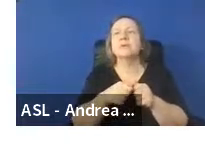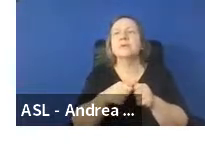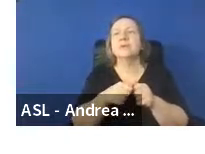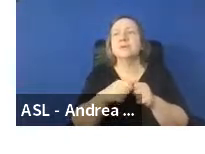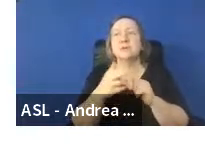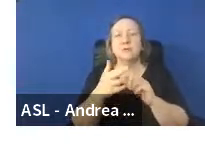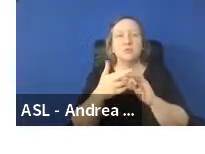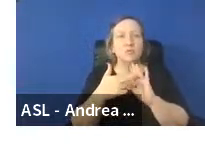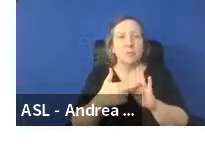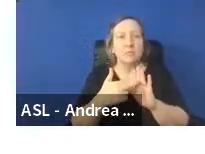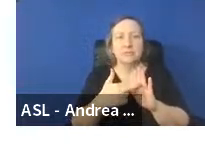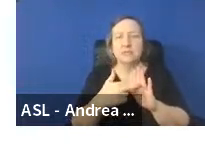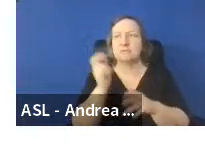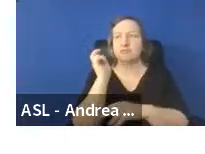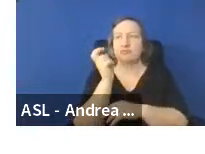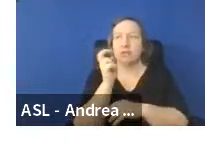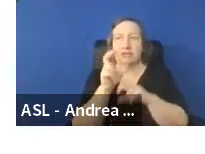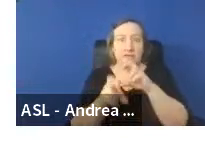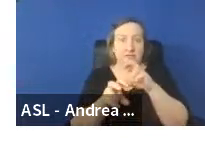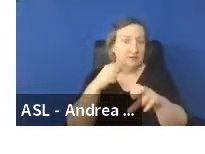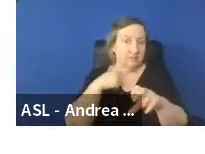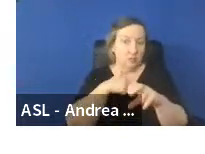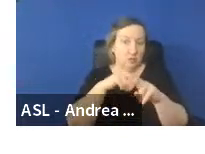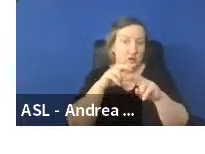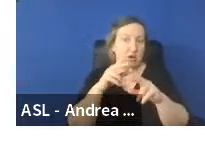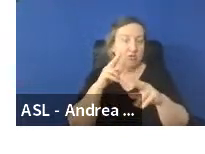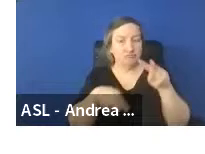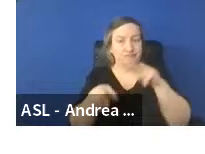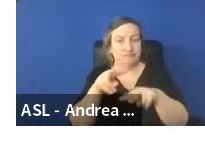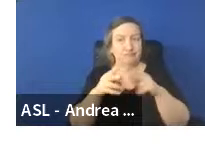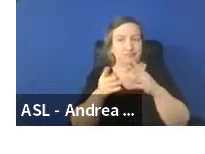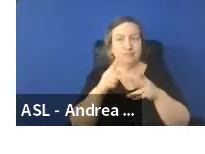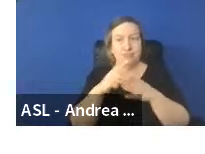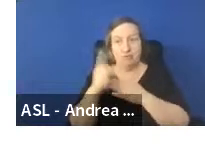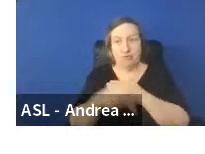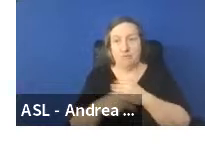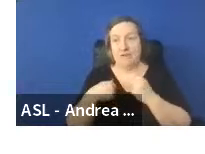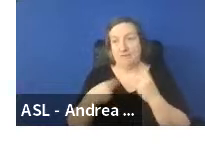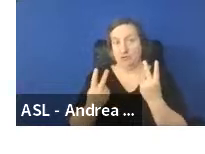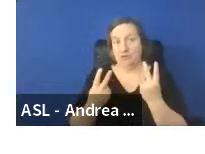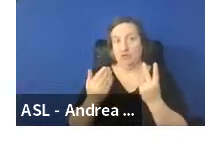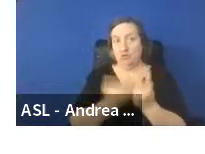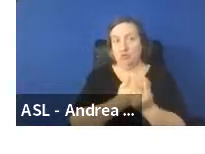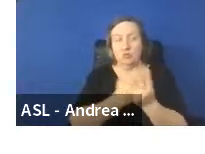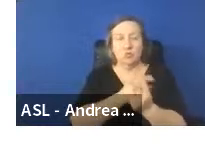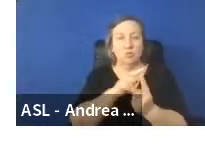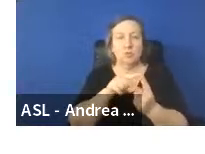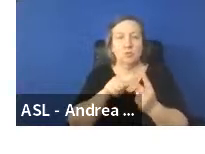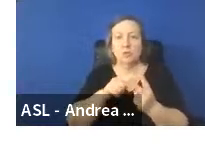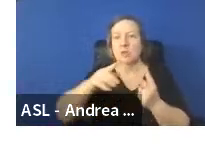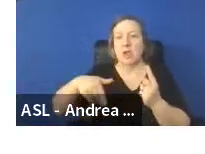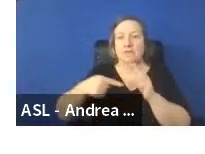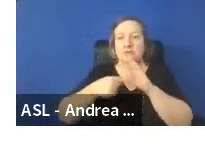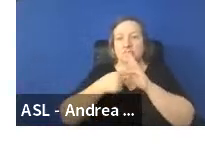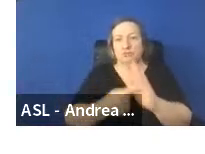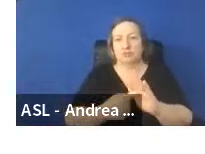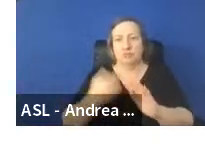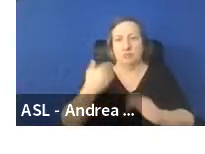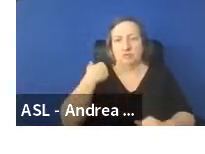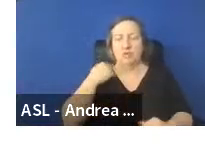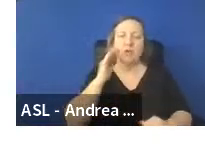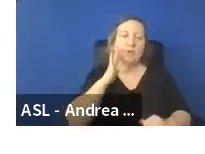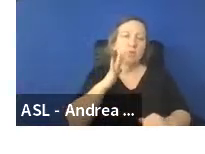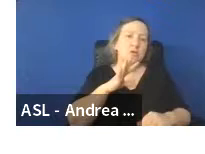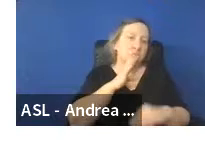representative transit investments that we are looking at as a program. And we have 2 new ones that we haven't had a chance to show you before, so I'll touch on